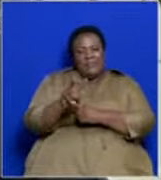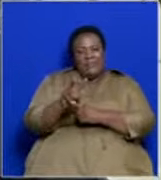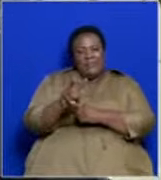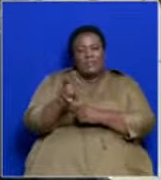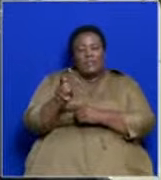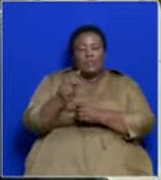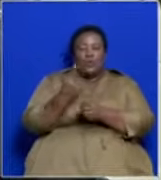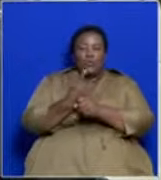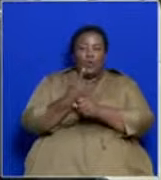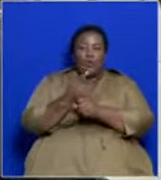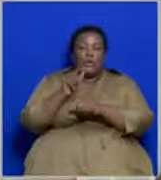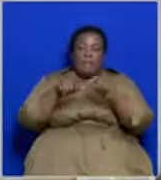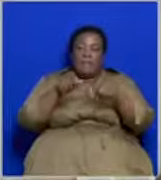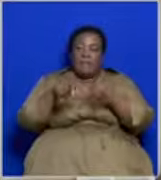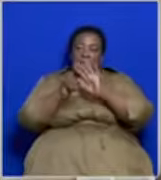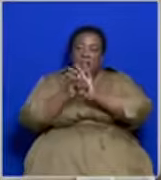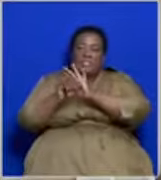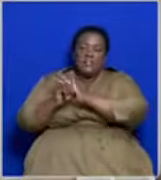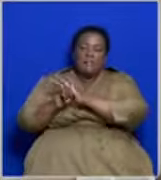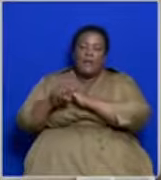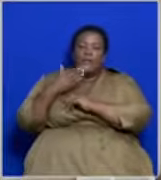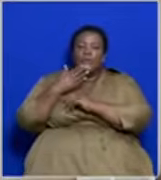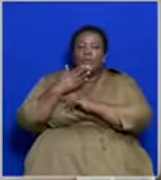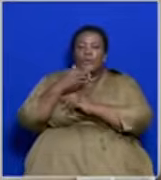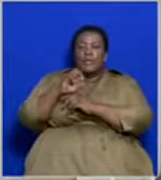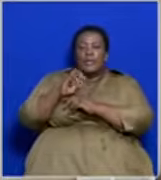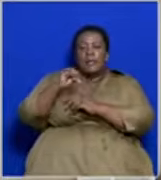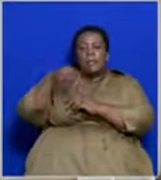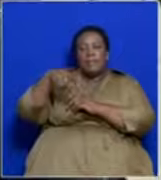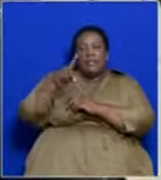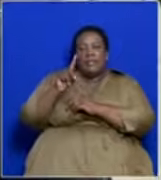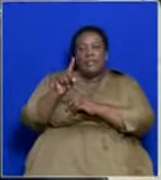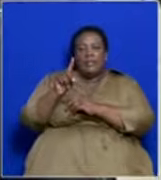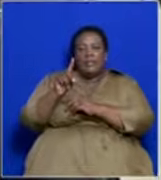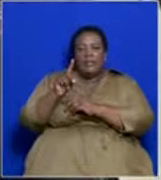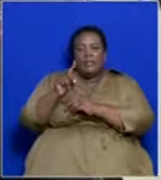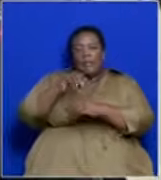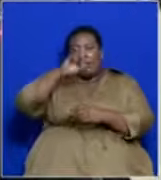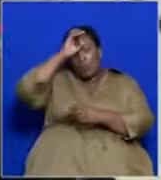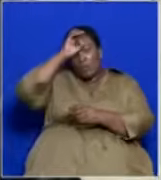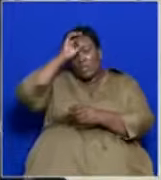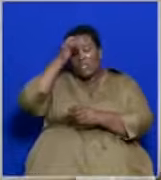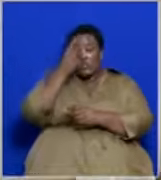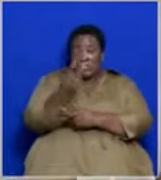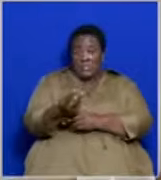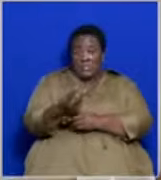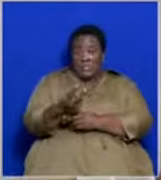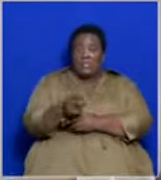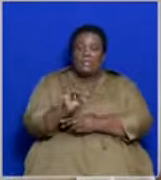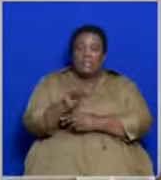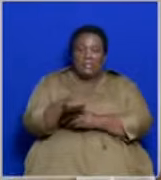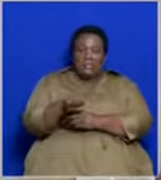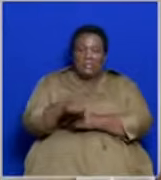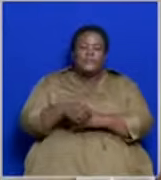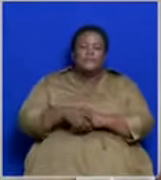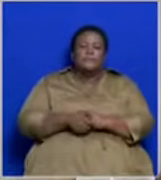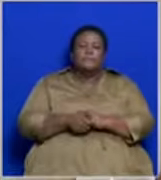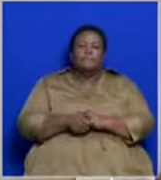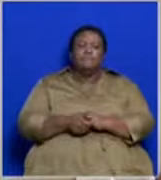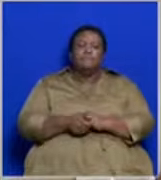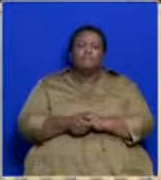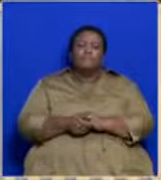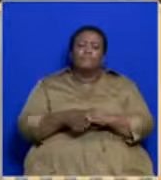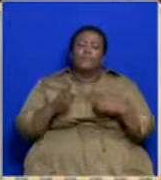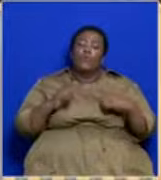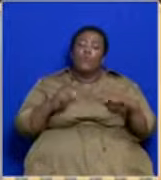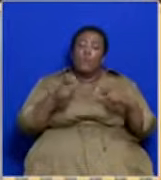are EMPD officers. Do you see that? Yes. Commissioners, for the record, we